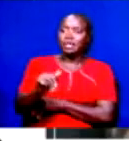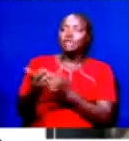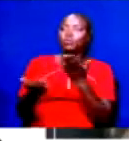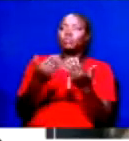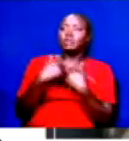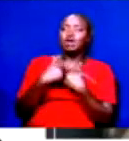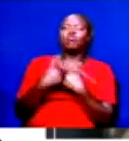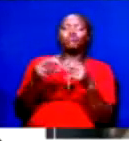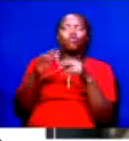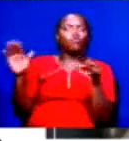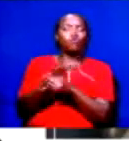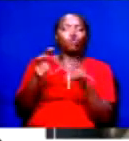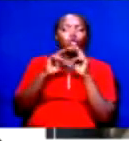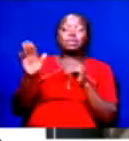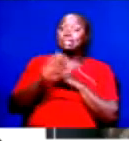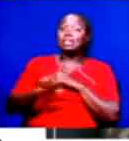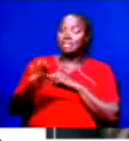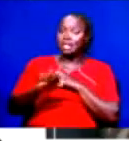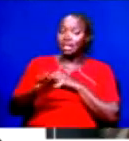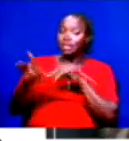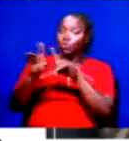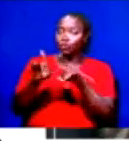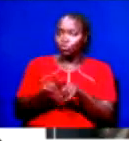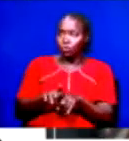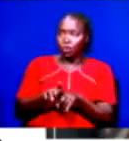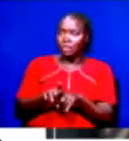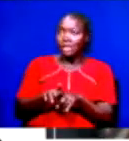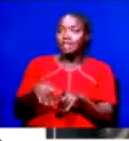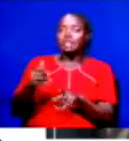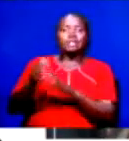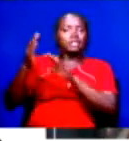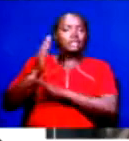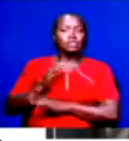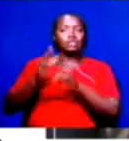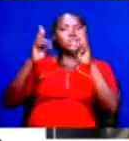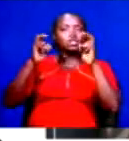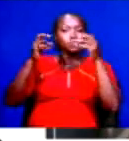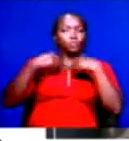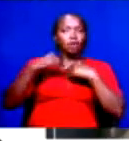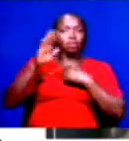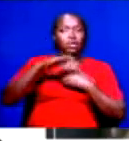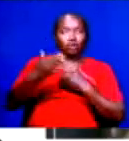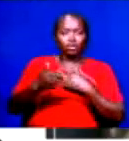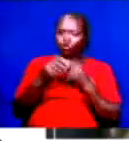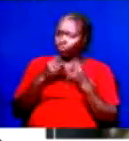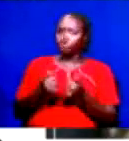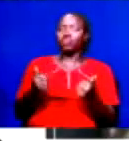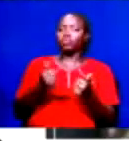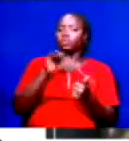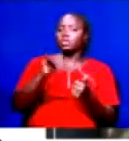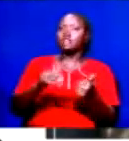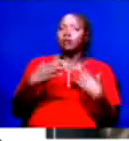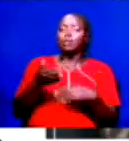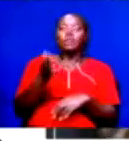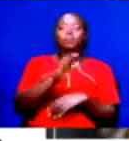total peace in this area, and also the other security issues that we have around here to be tackled, so that people can go back